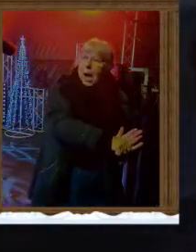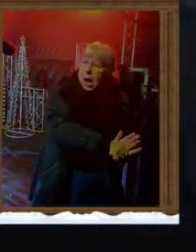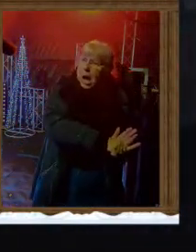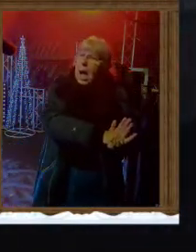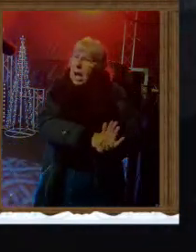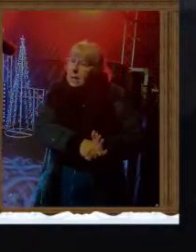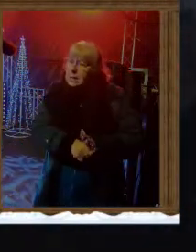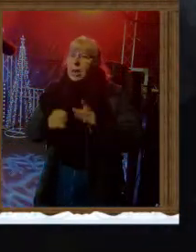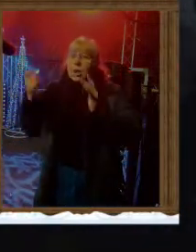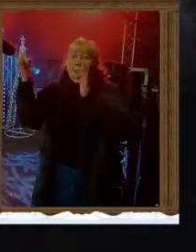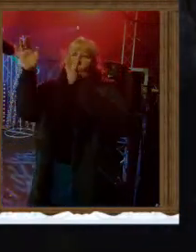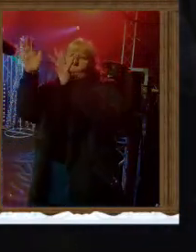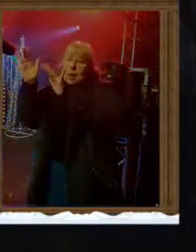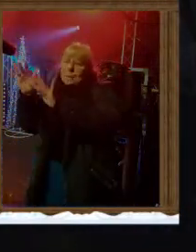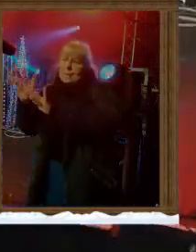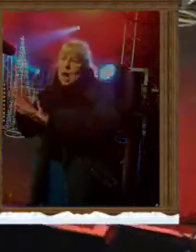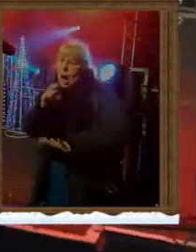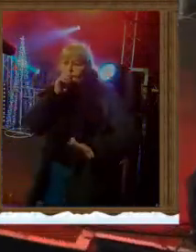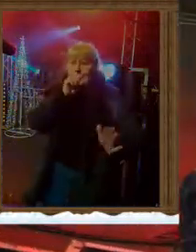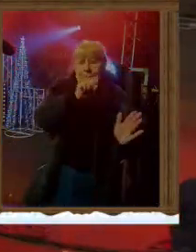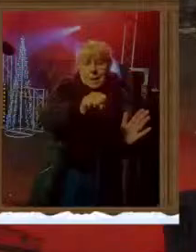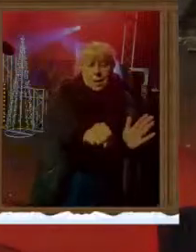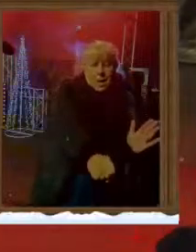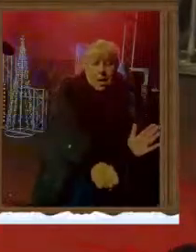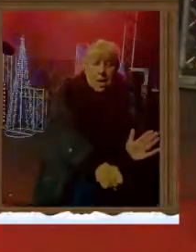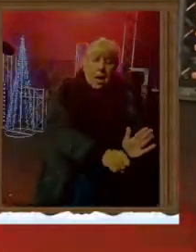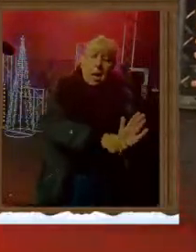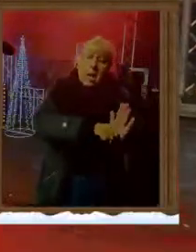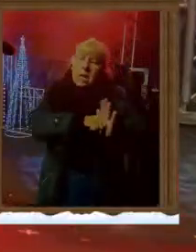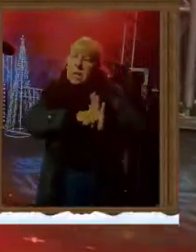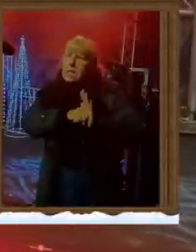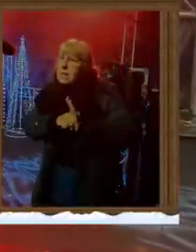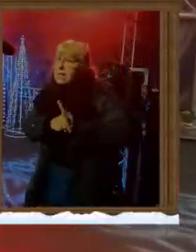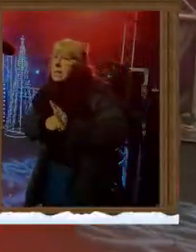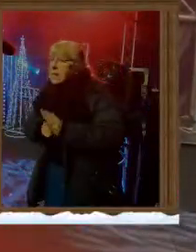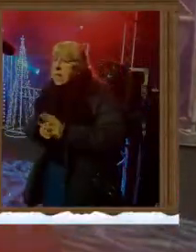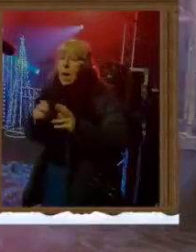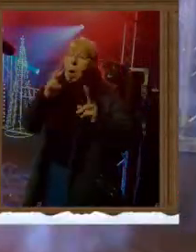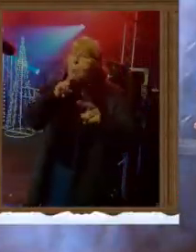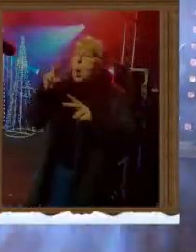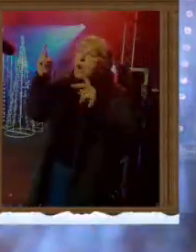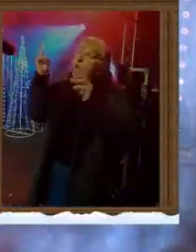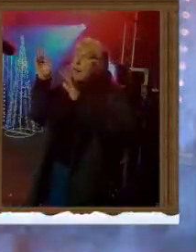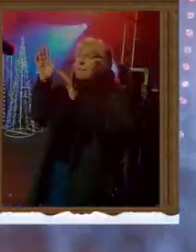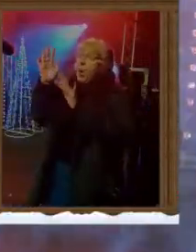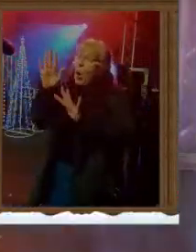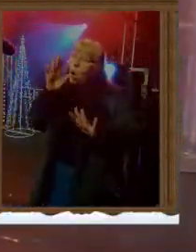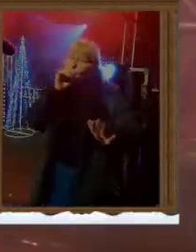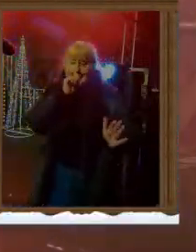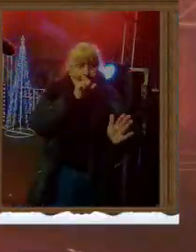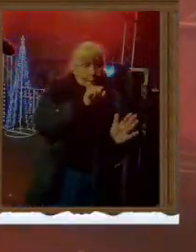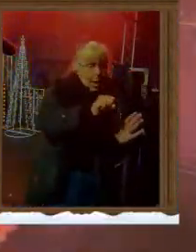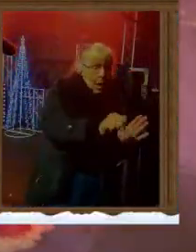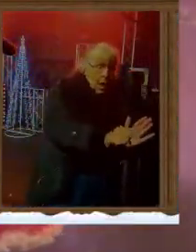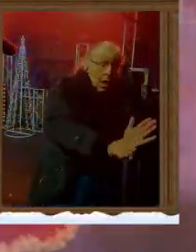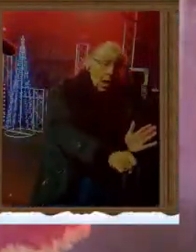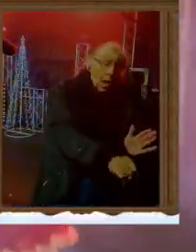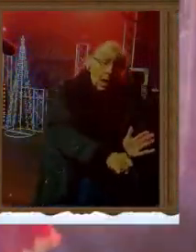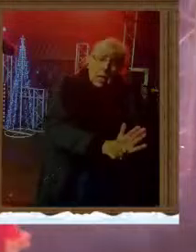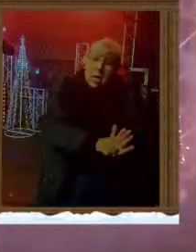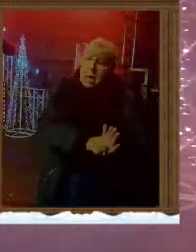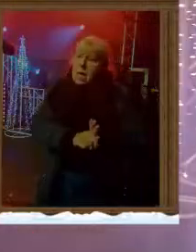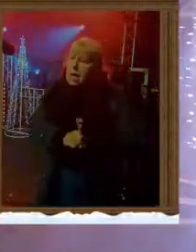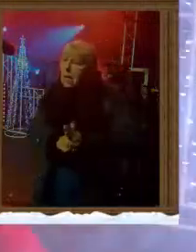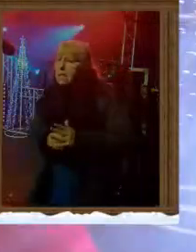The snow's coming down. Christmas. I'm watching it fall. Christmas. Lots